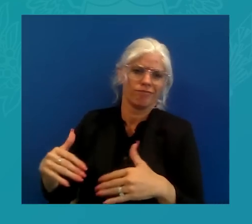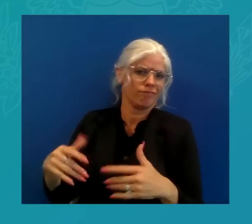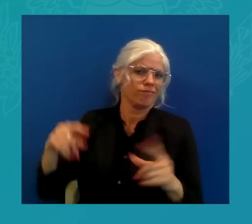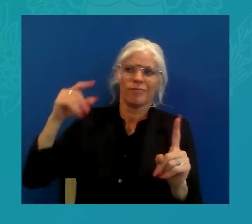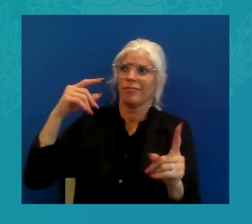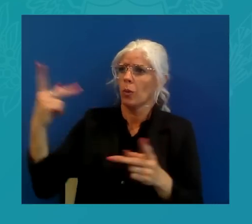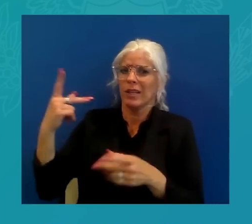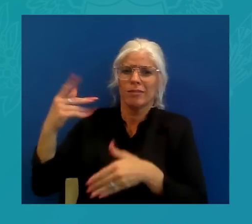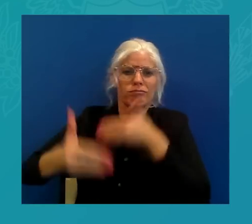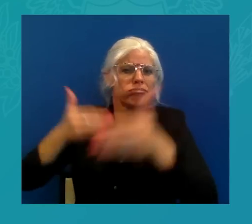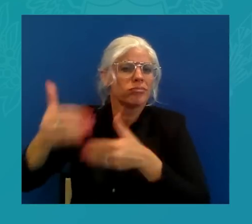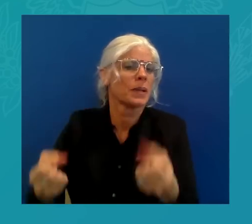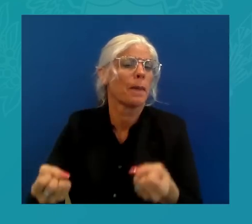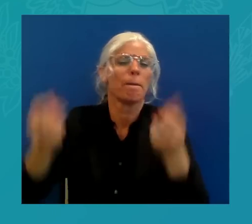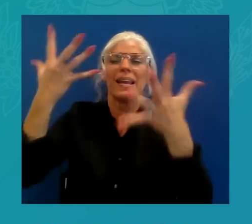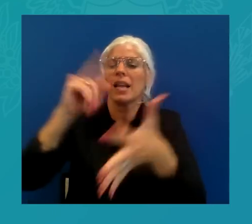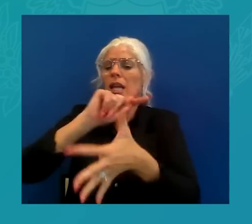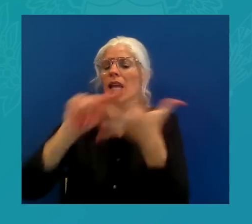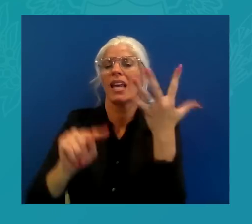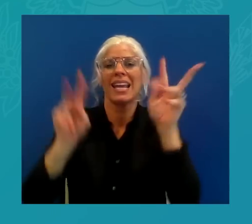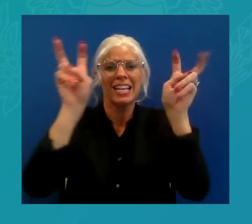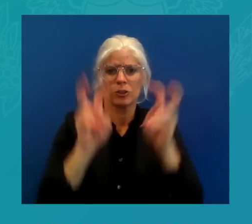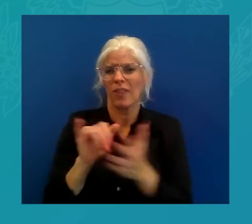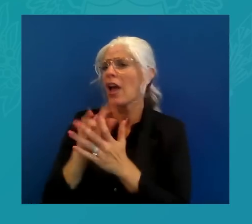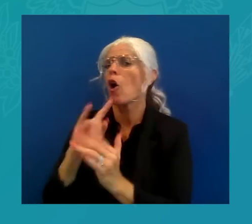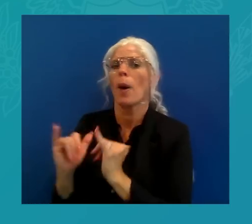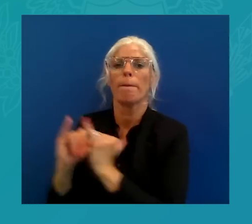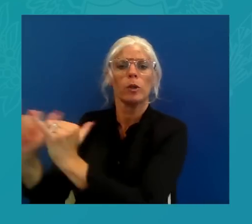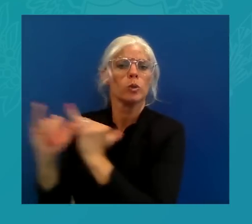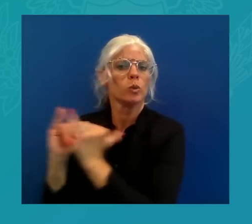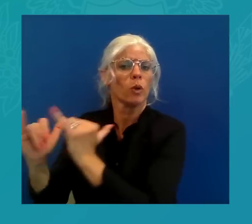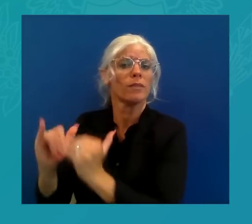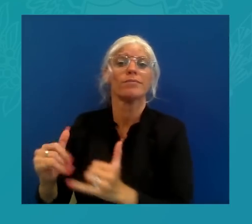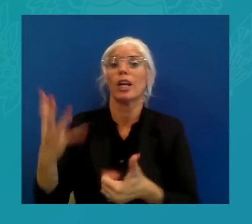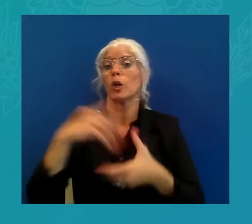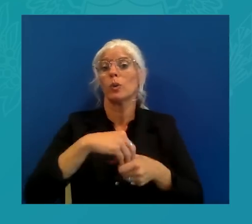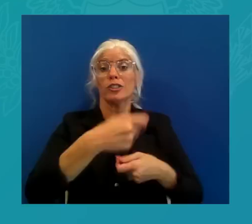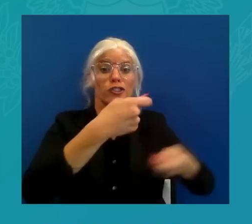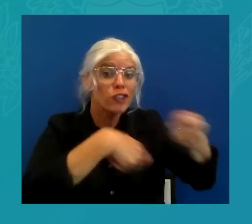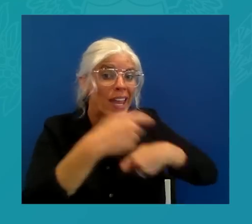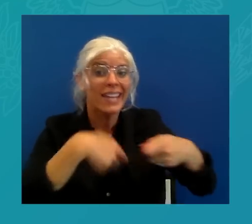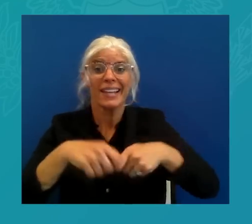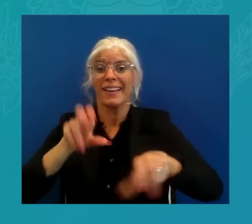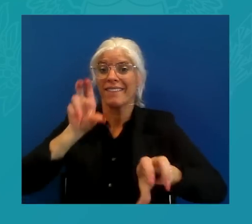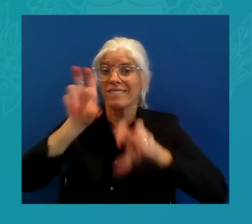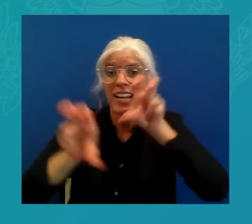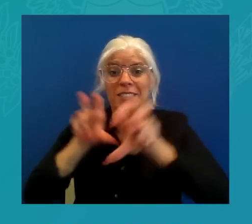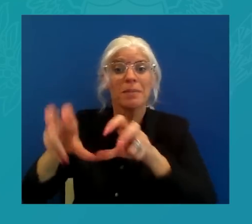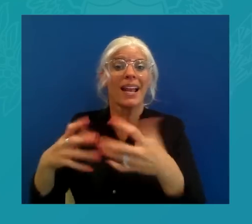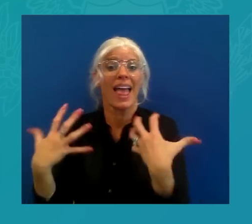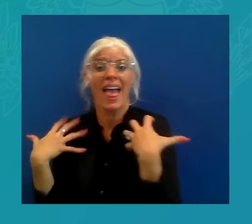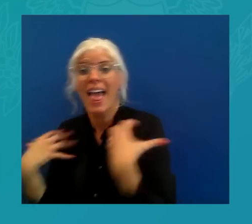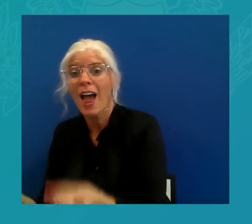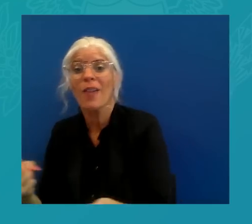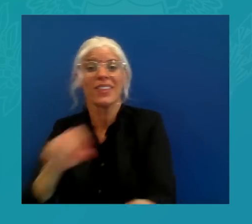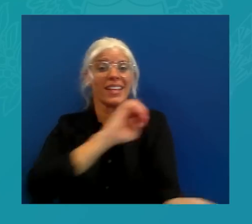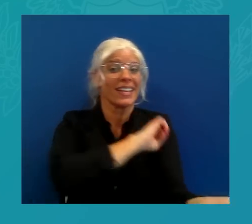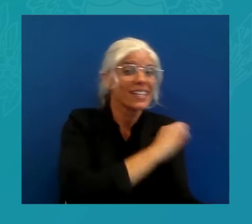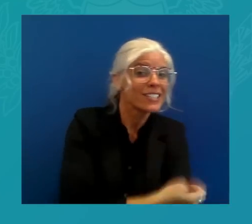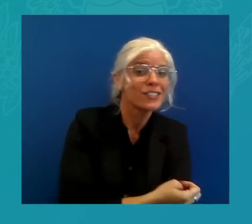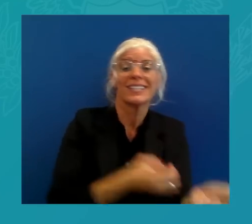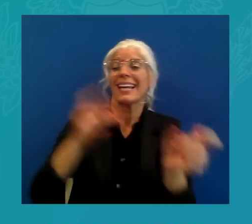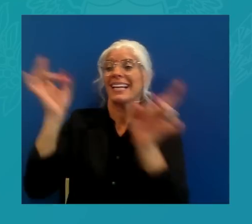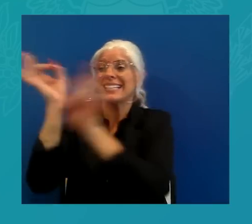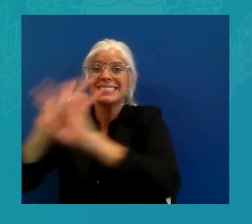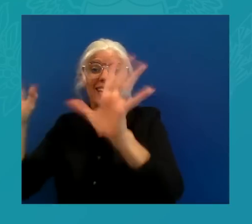mutual importance, including trade and investment, security, health, energy, disaster management, and